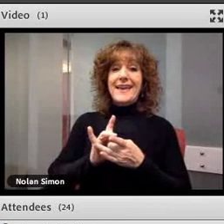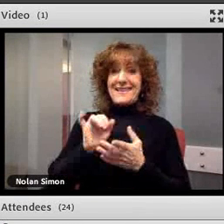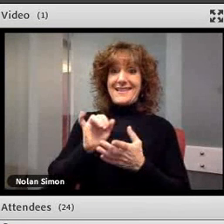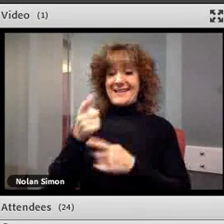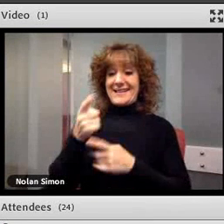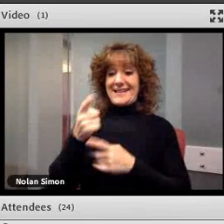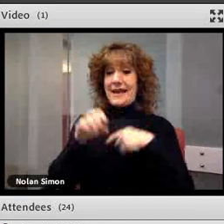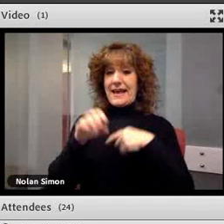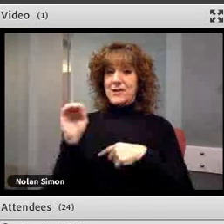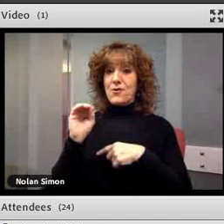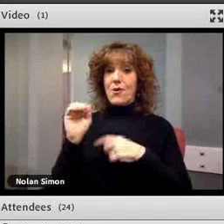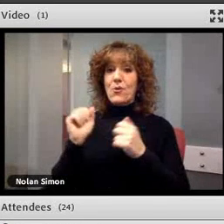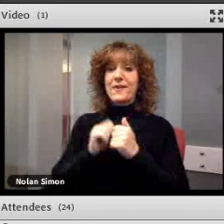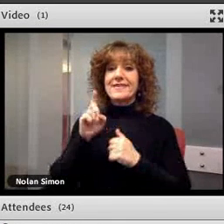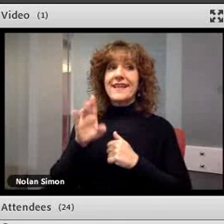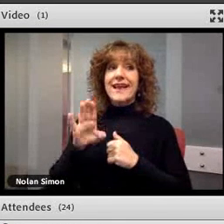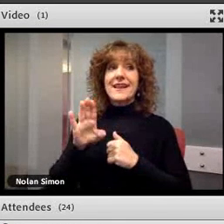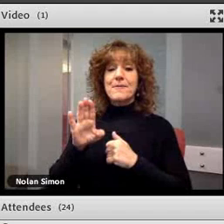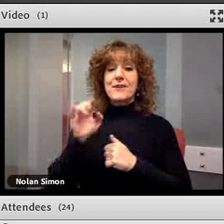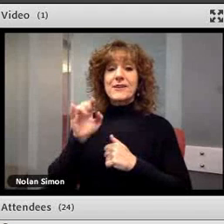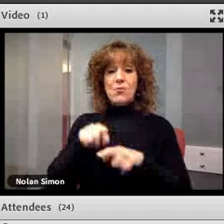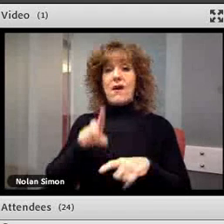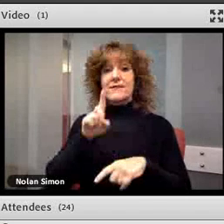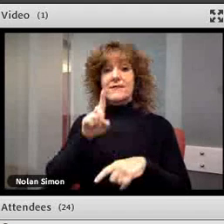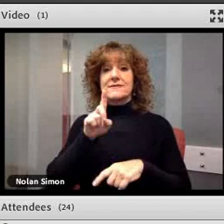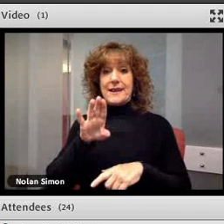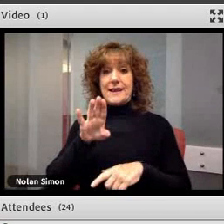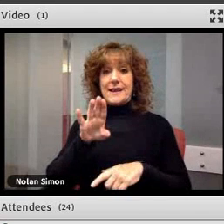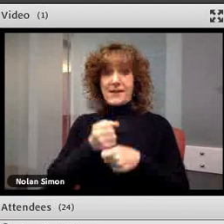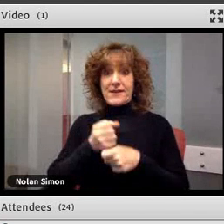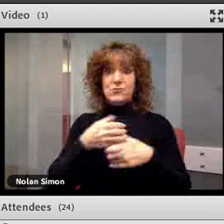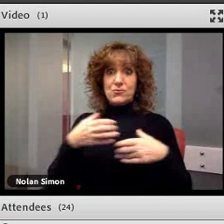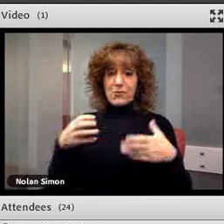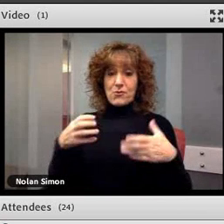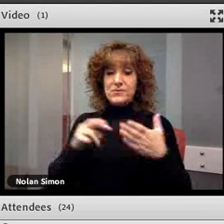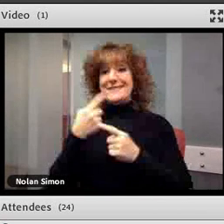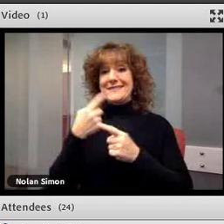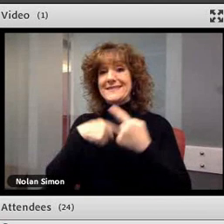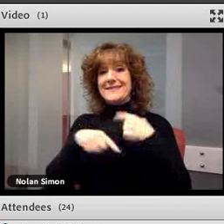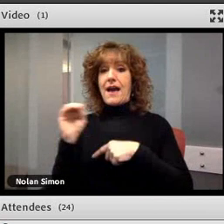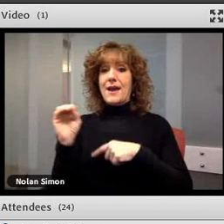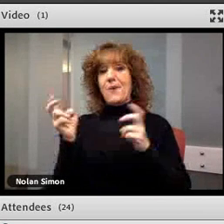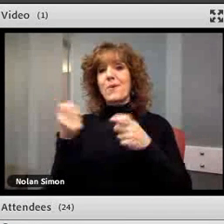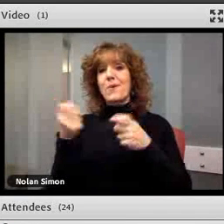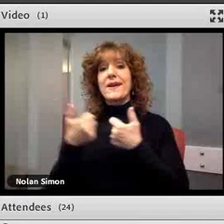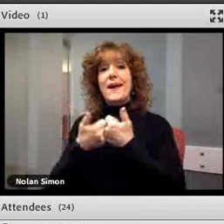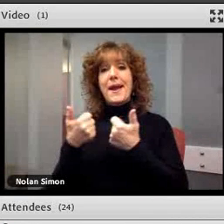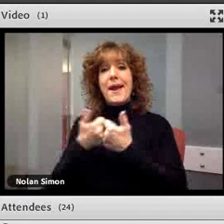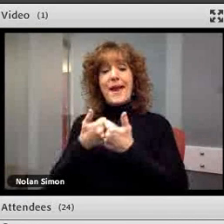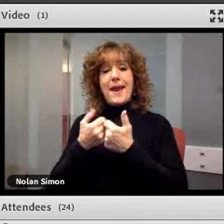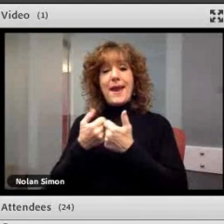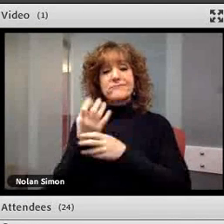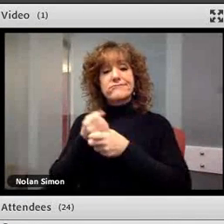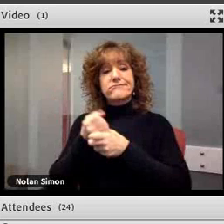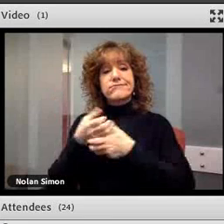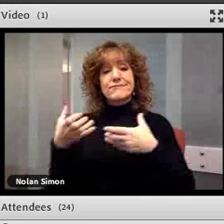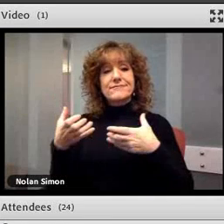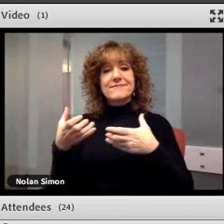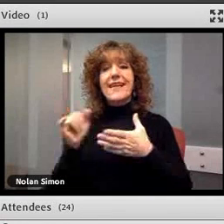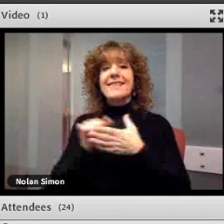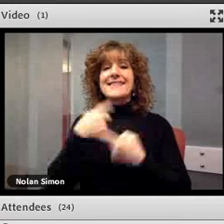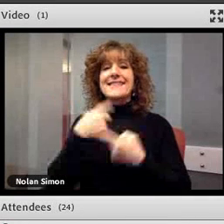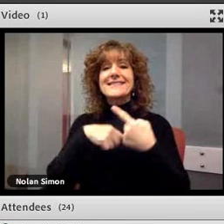So Sino grows as the database grows. So again, we go into the categories, and you can play this game. It's like